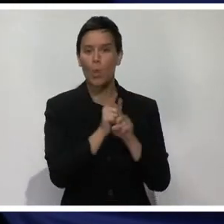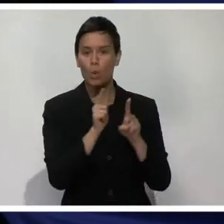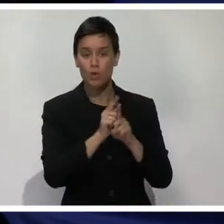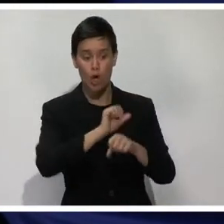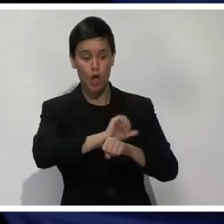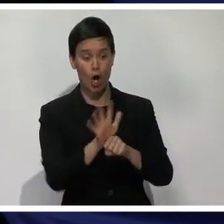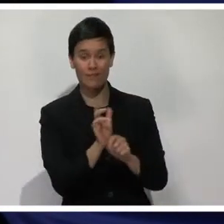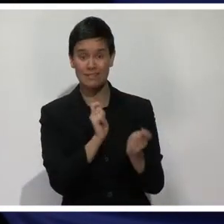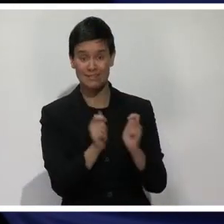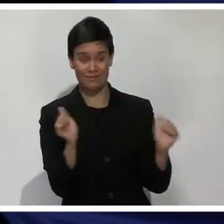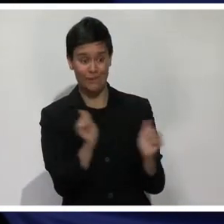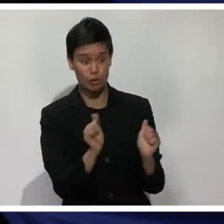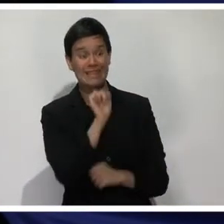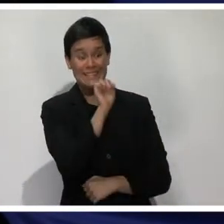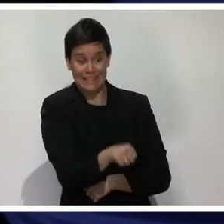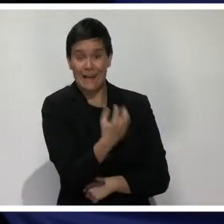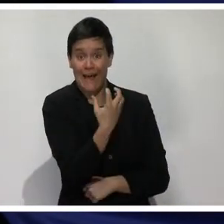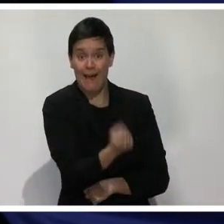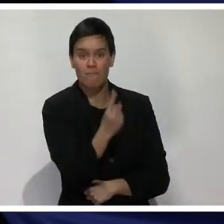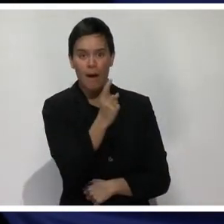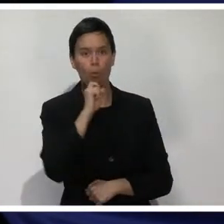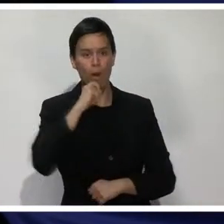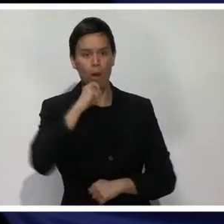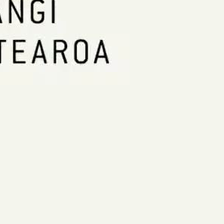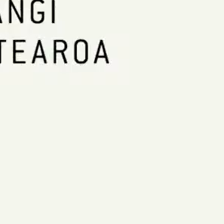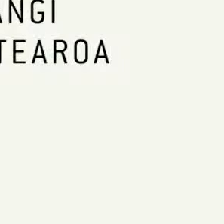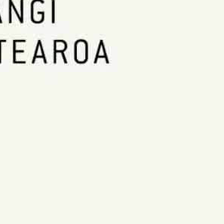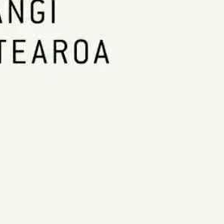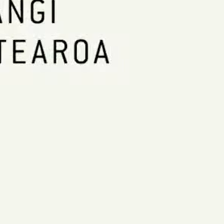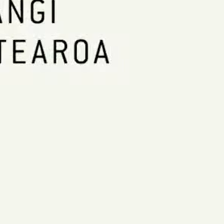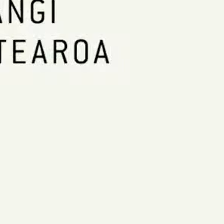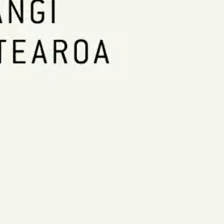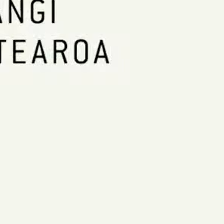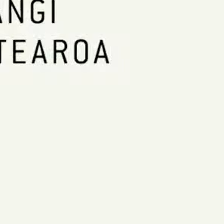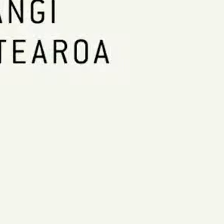underway. I'm expecting to have results within about 24 hours. Okay, I'm going to take my sort of Monday morning